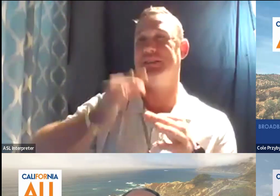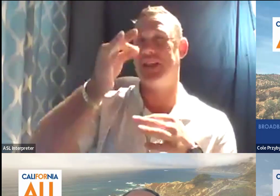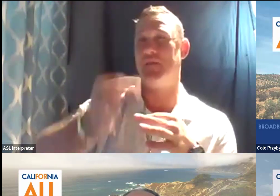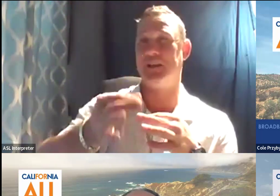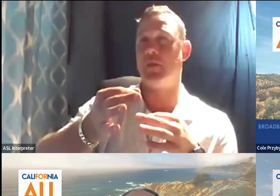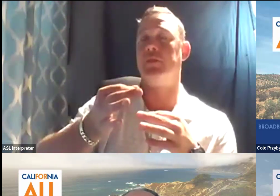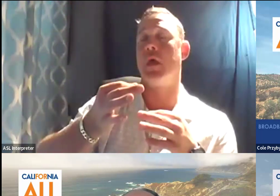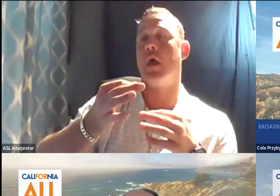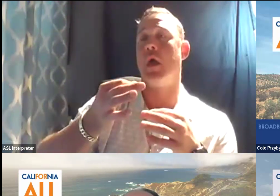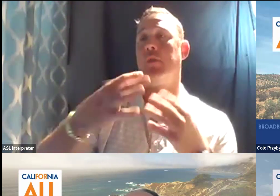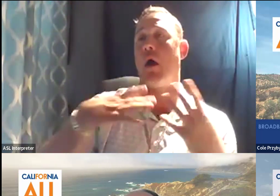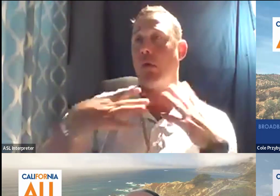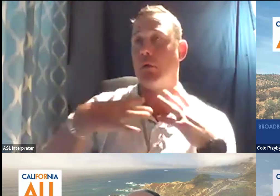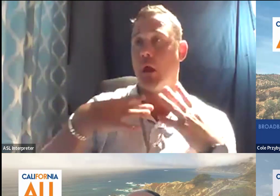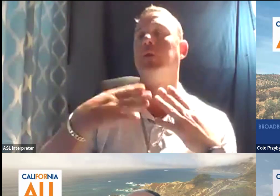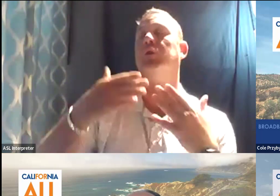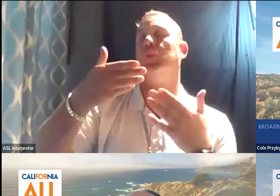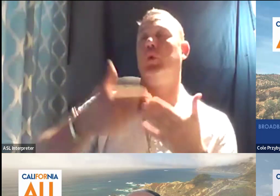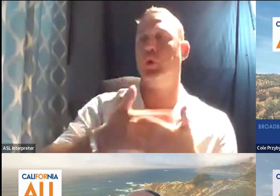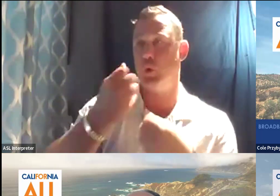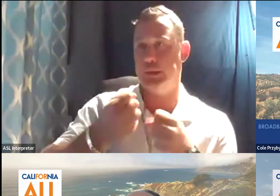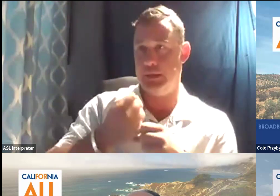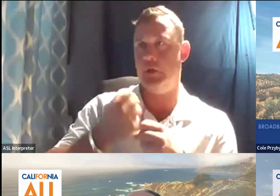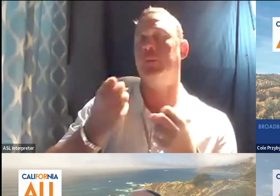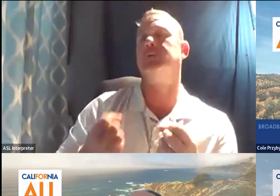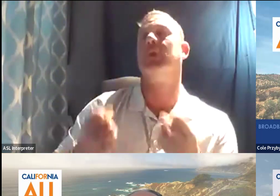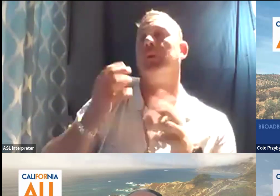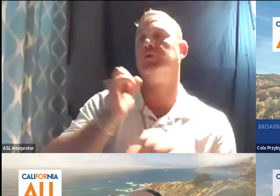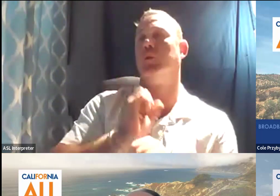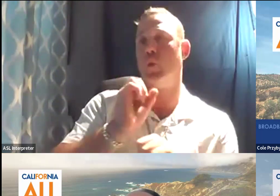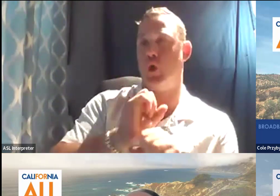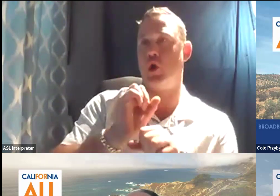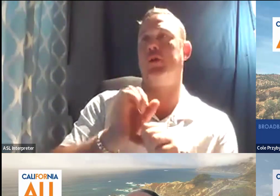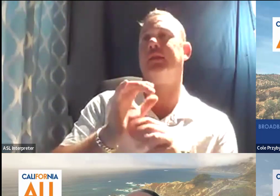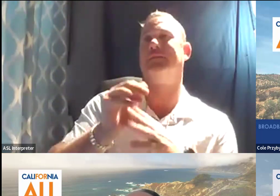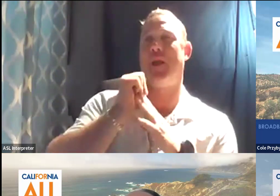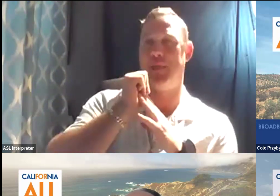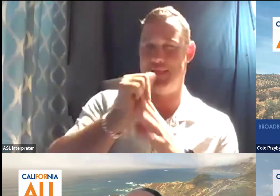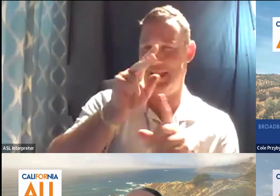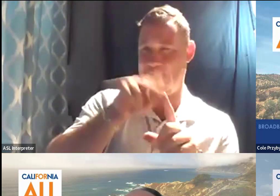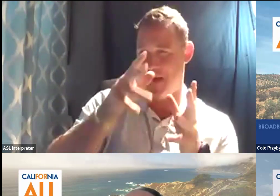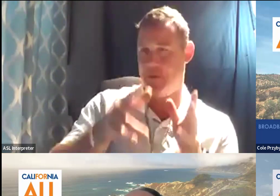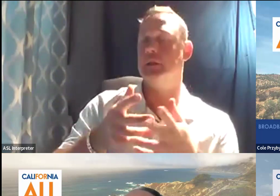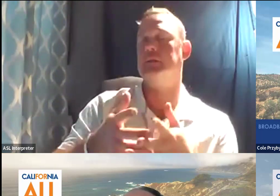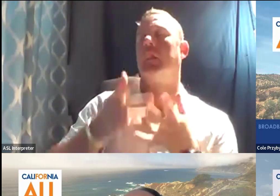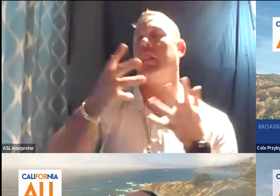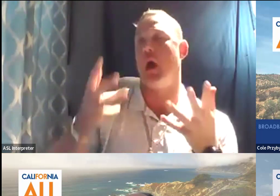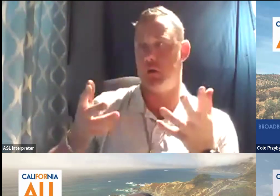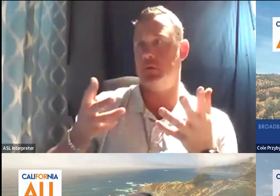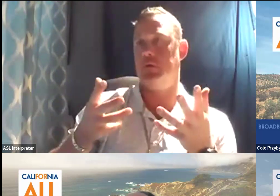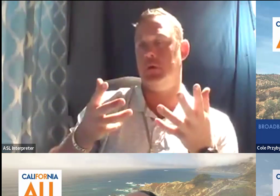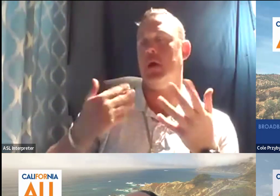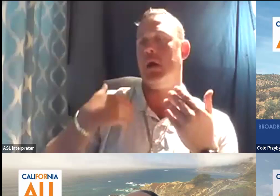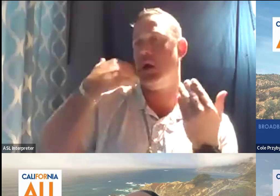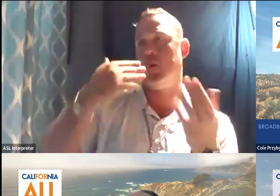holidays and also into the new year, because the amount of work that is being put on the lead applicant, it's a lot. And I don't know